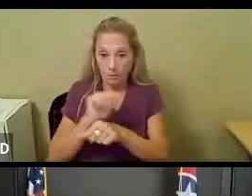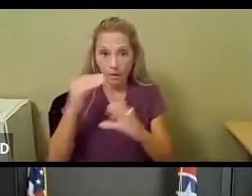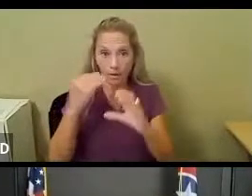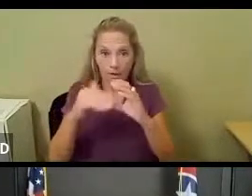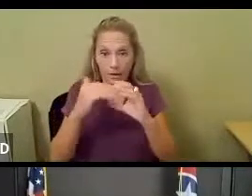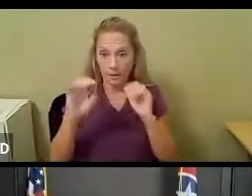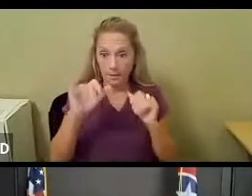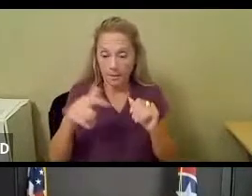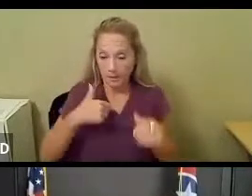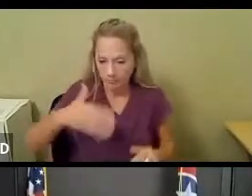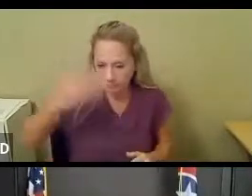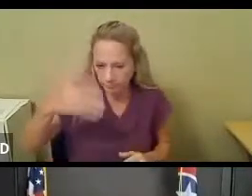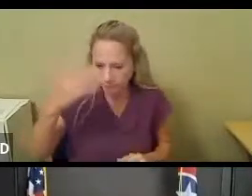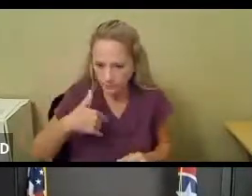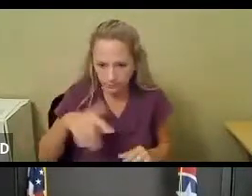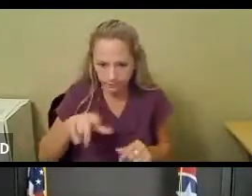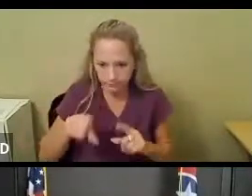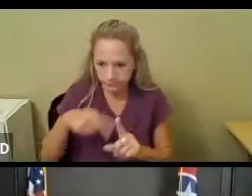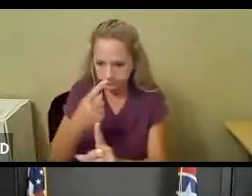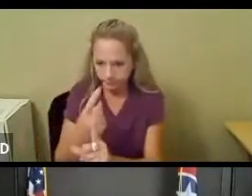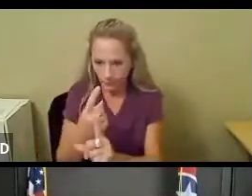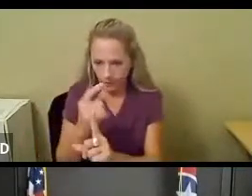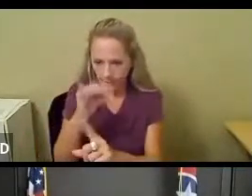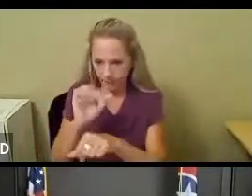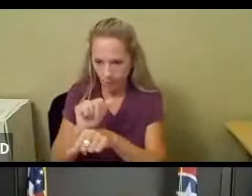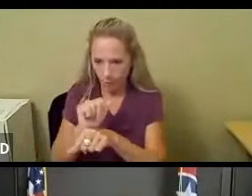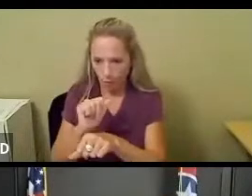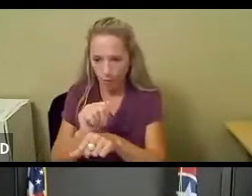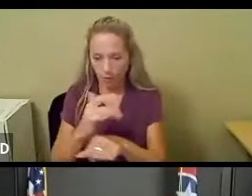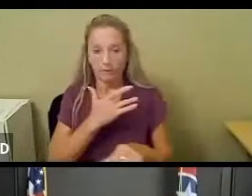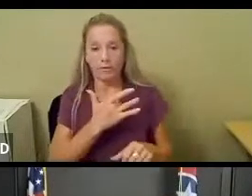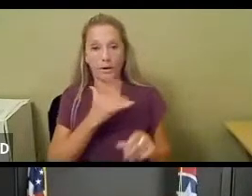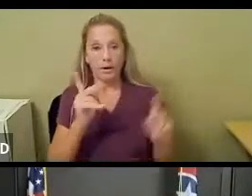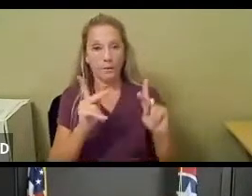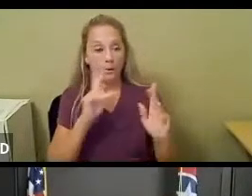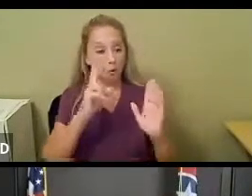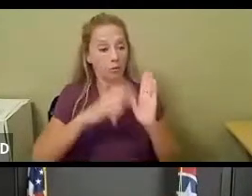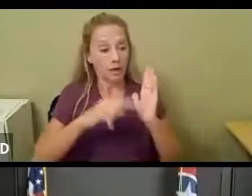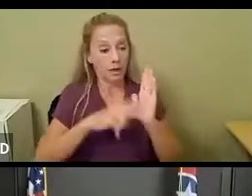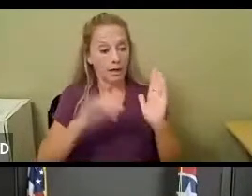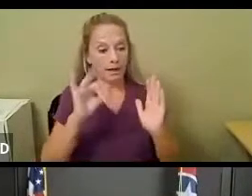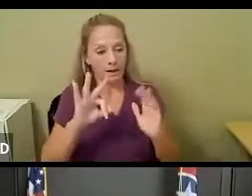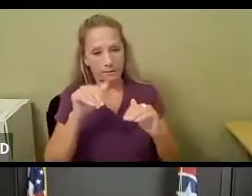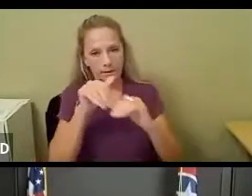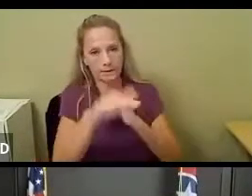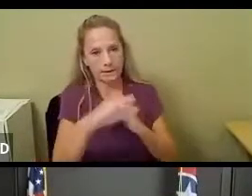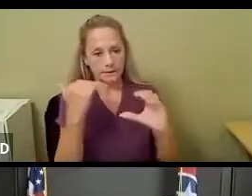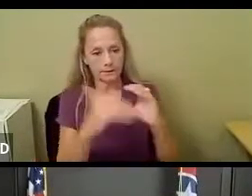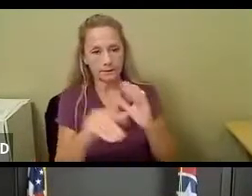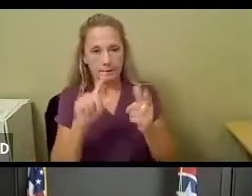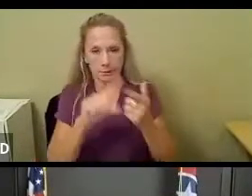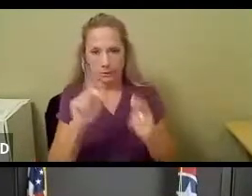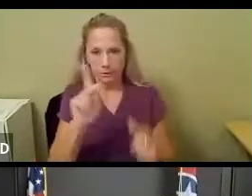a convenience, they're more likely to get read if they go to that knoxcounty.org email